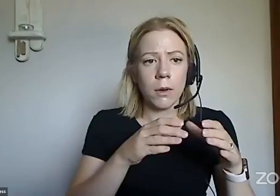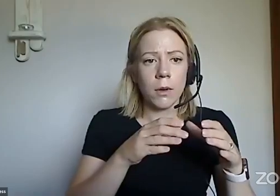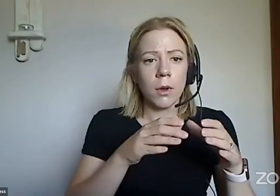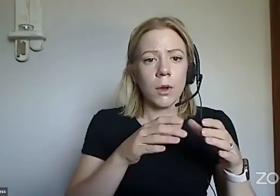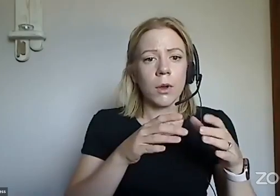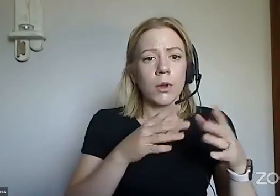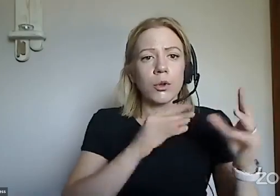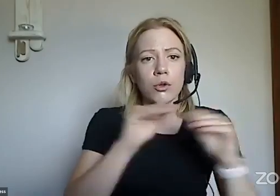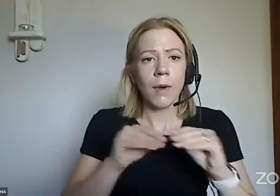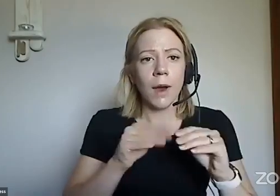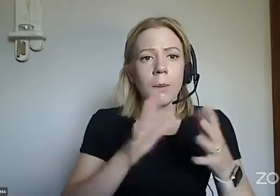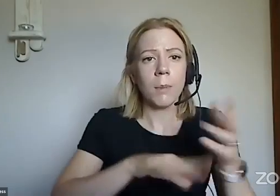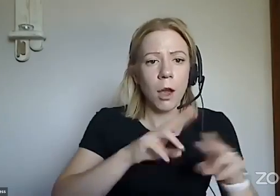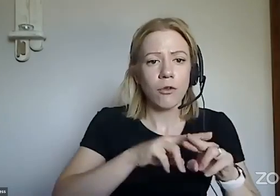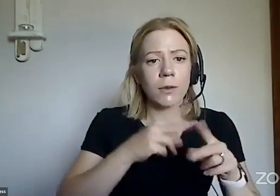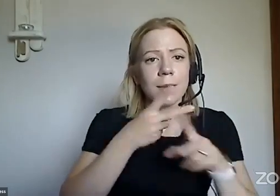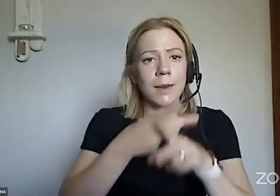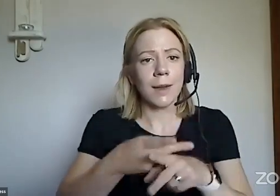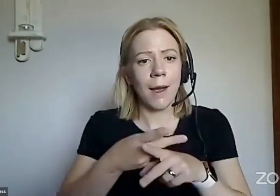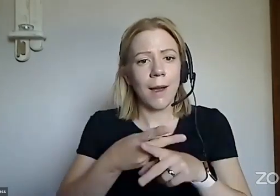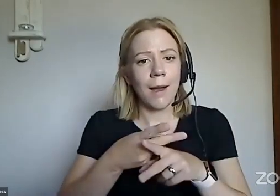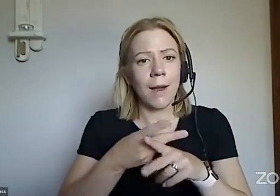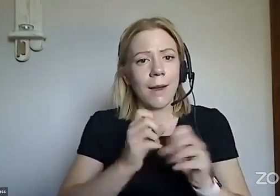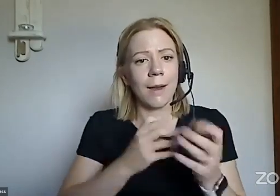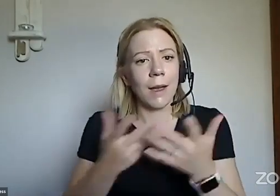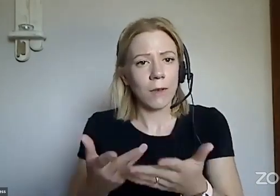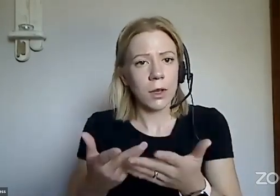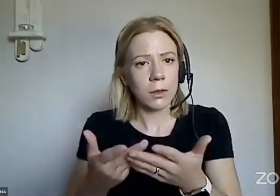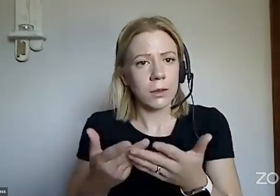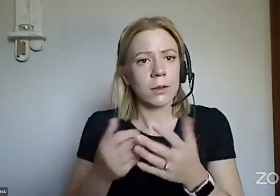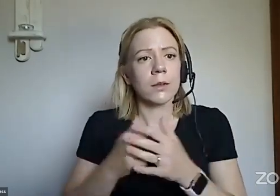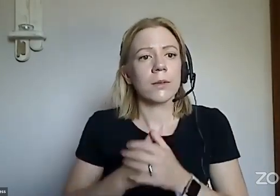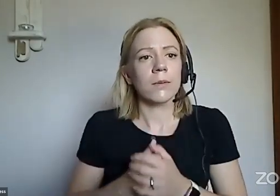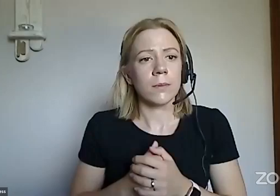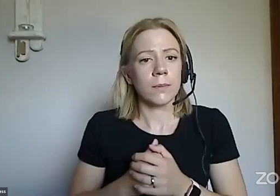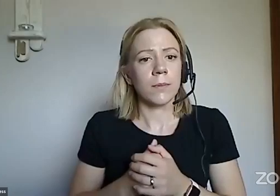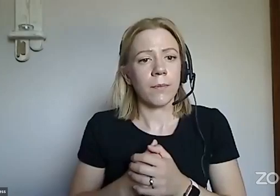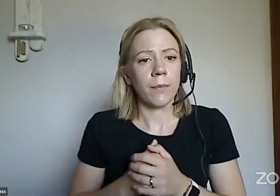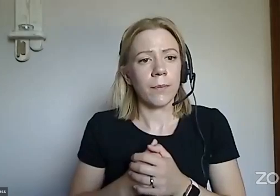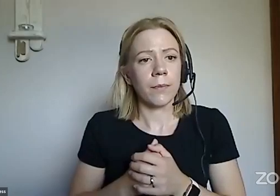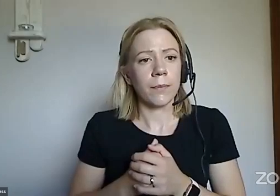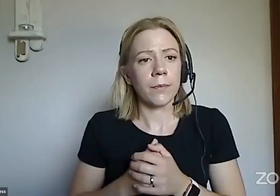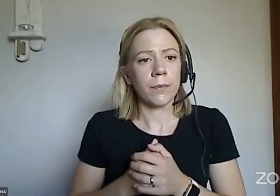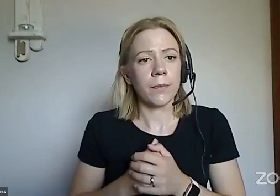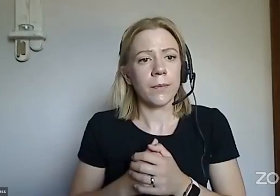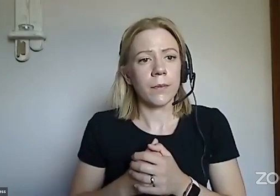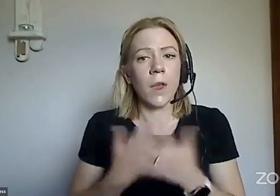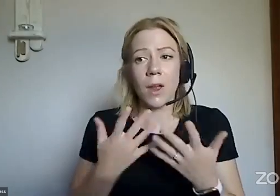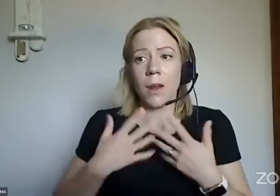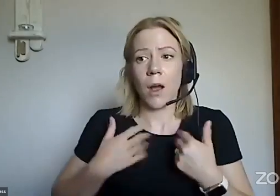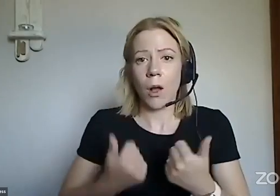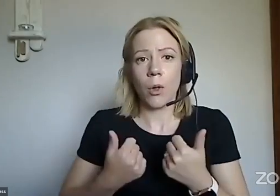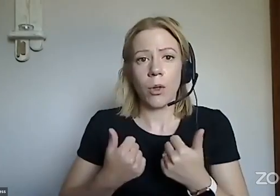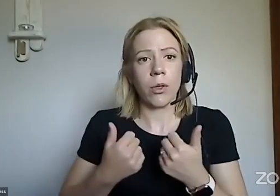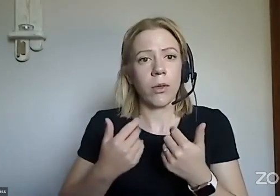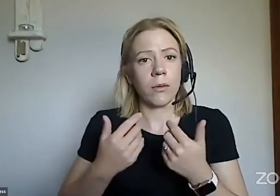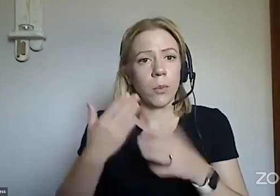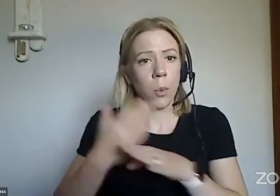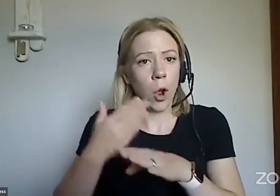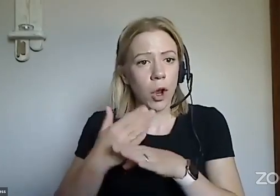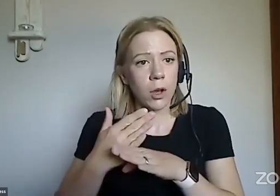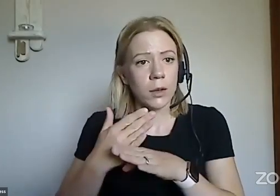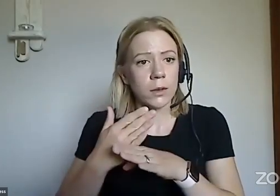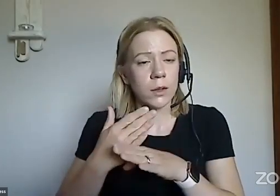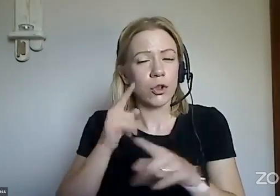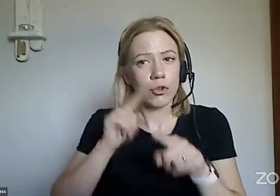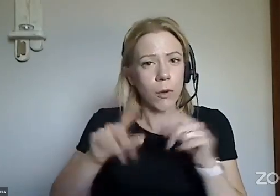parents, caregivers, as well as community-based rehabilitation workers and health extension workers in inclusive early